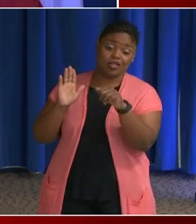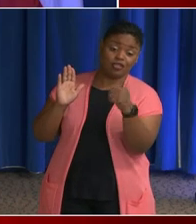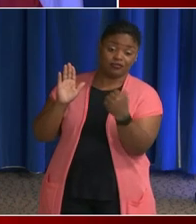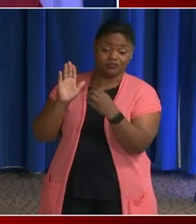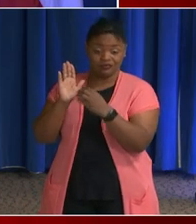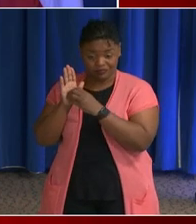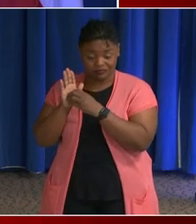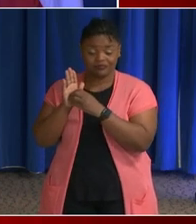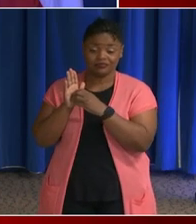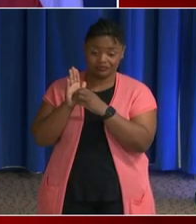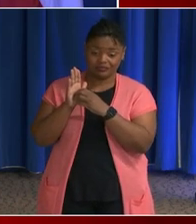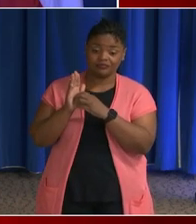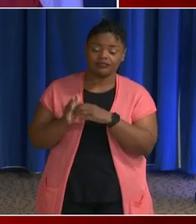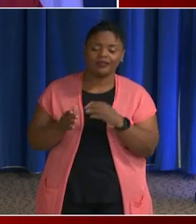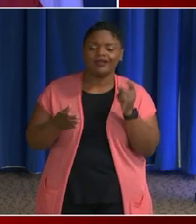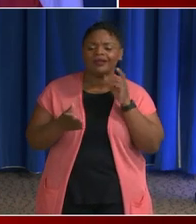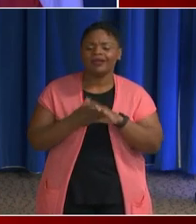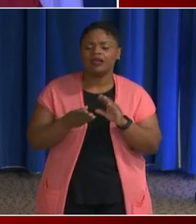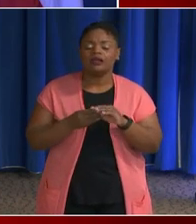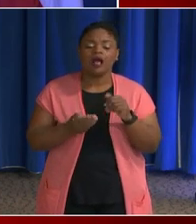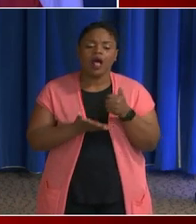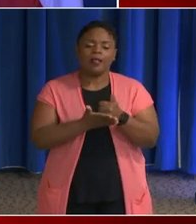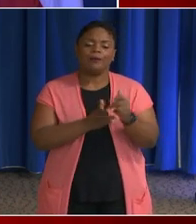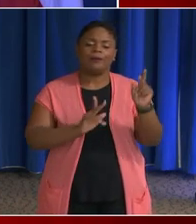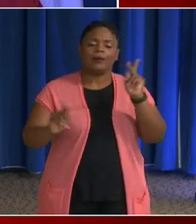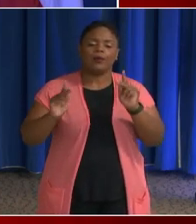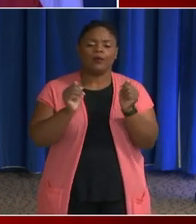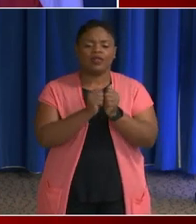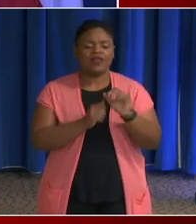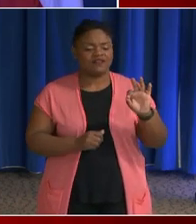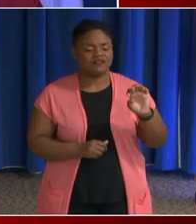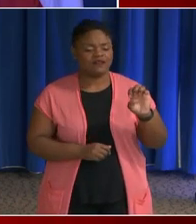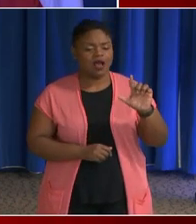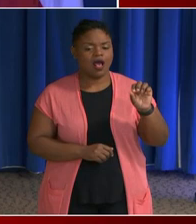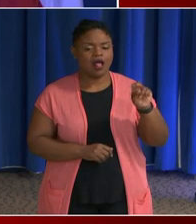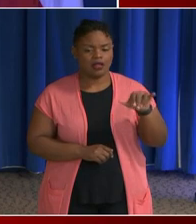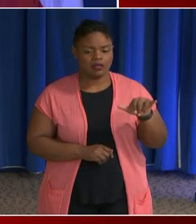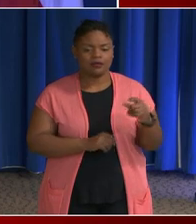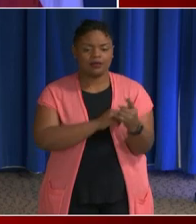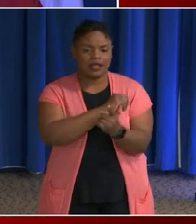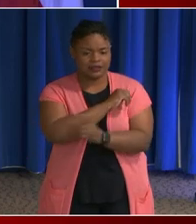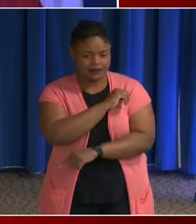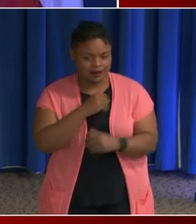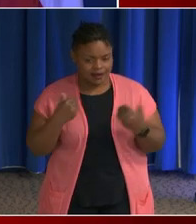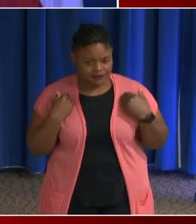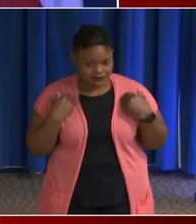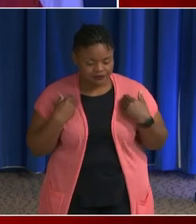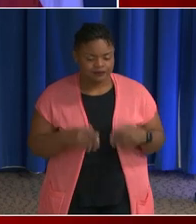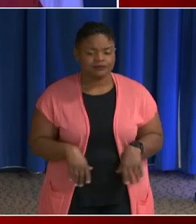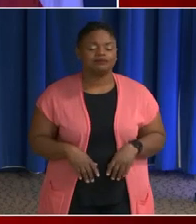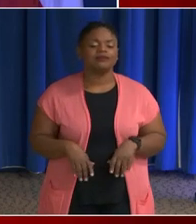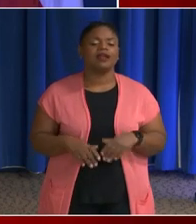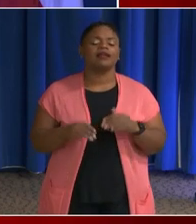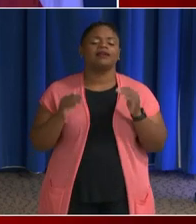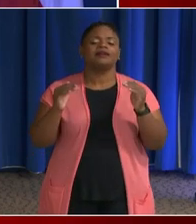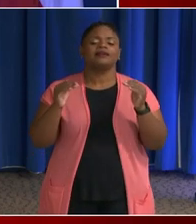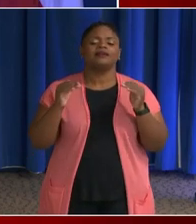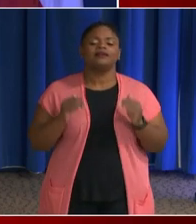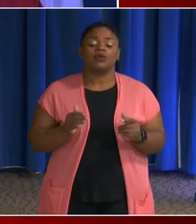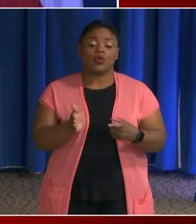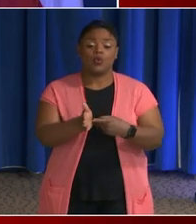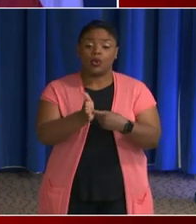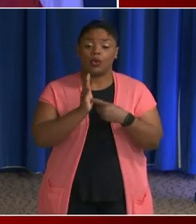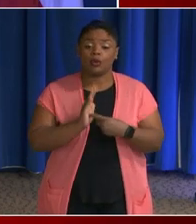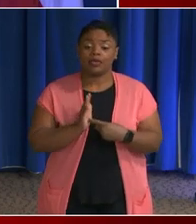serving felony sentences with the vote, and a Department of Corrections home confinement evaluation requirement that